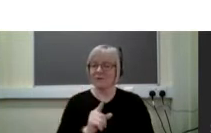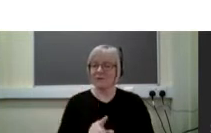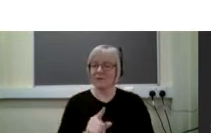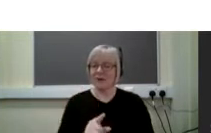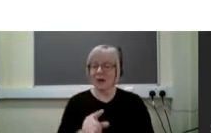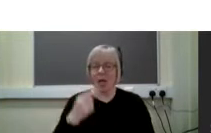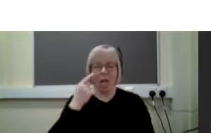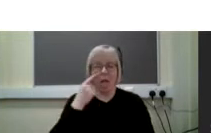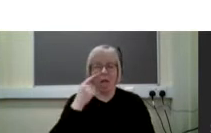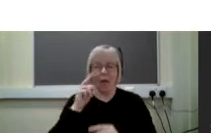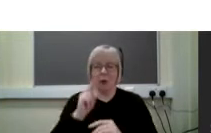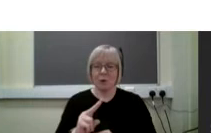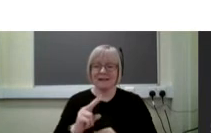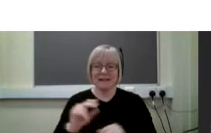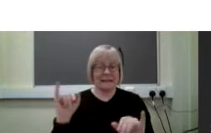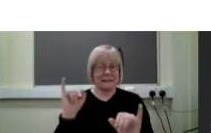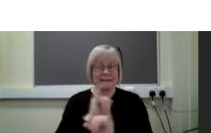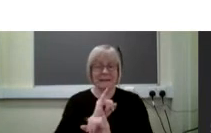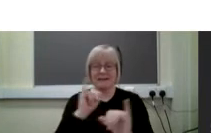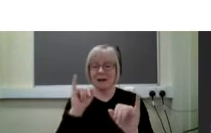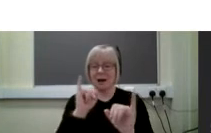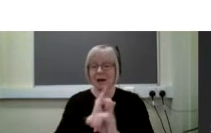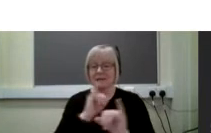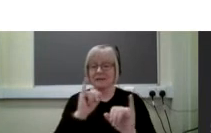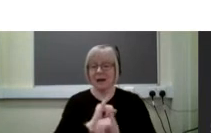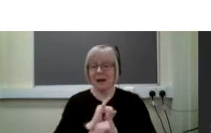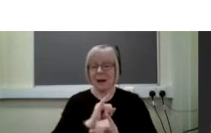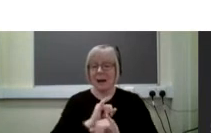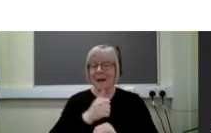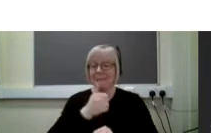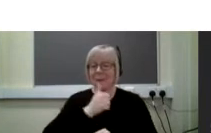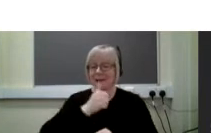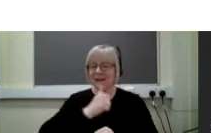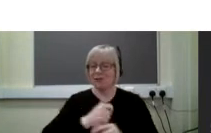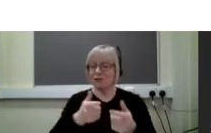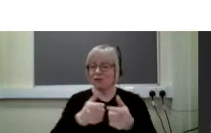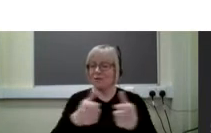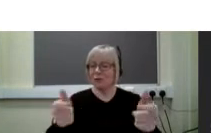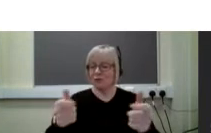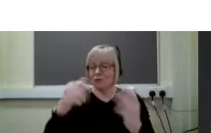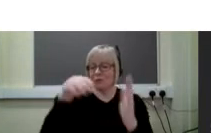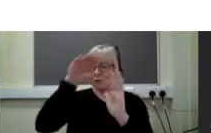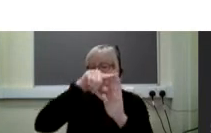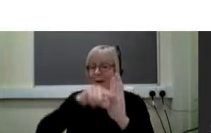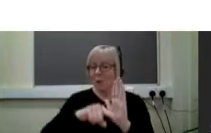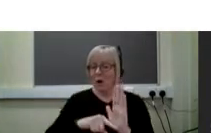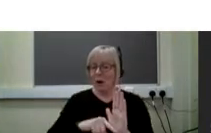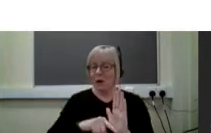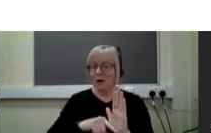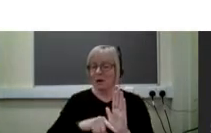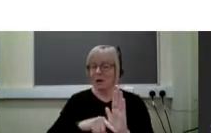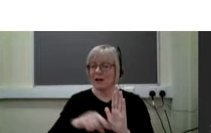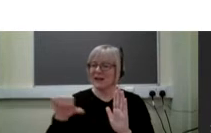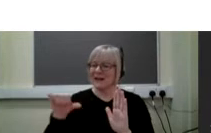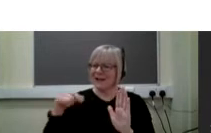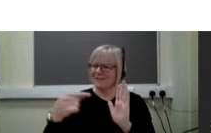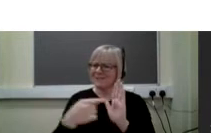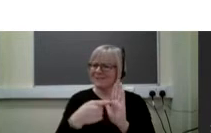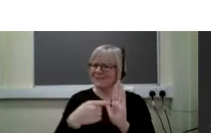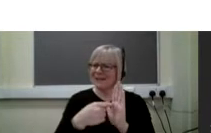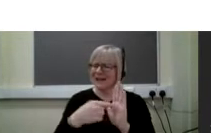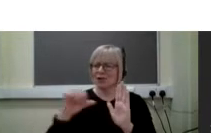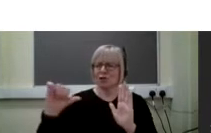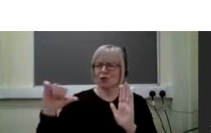at a disaster implementation framework that is supposed to make the management